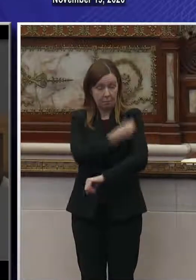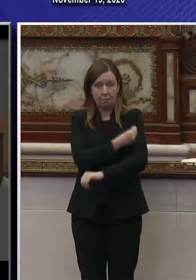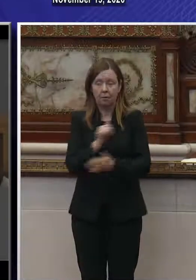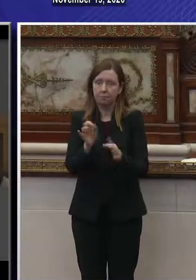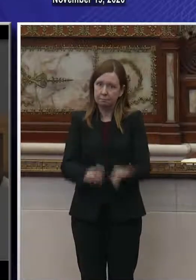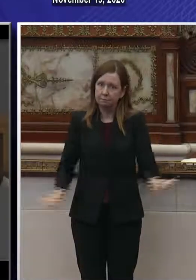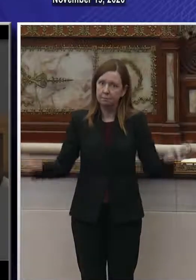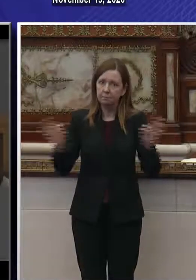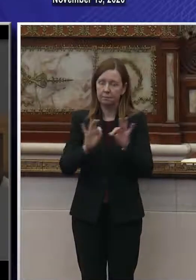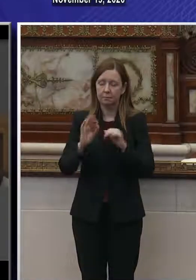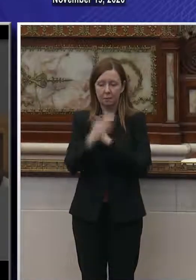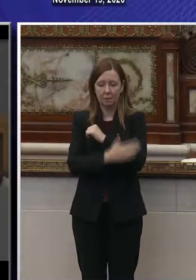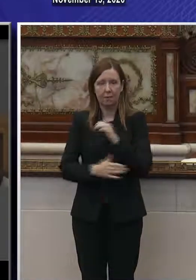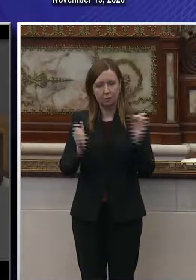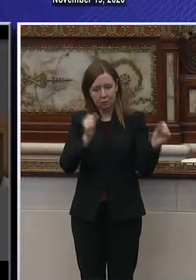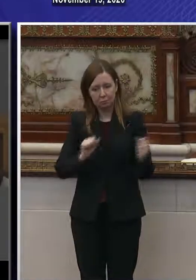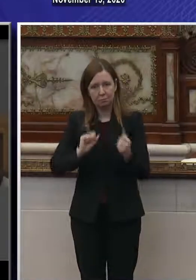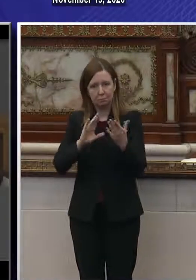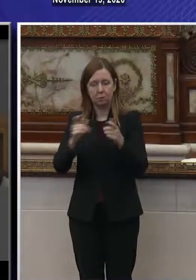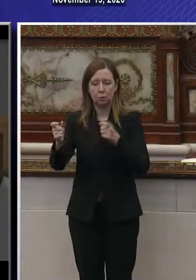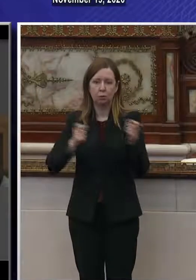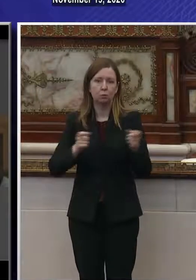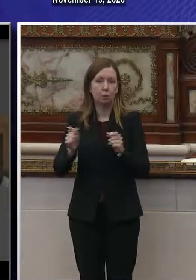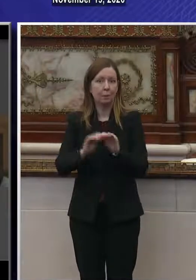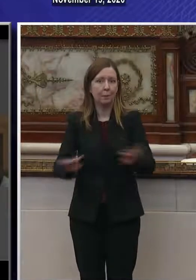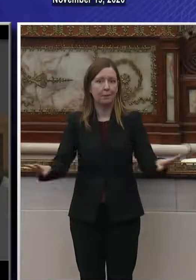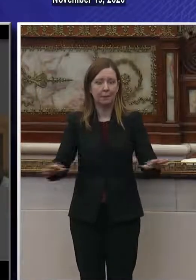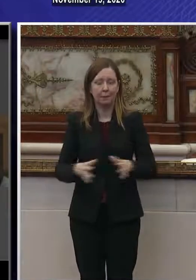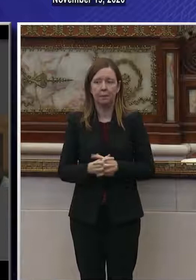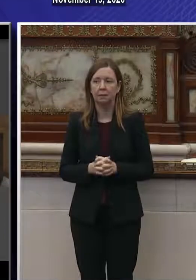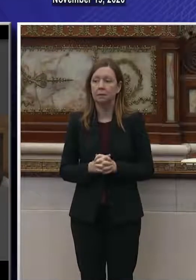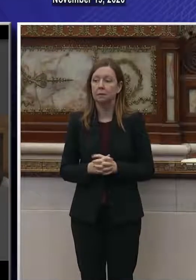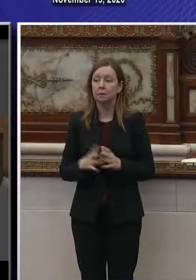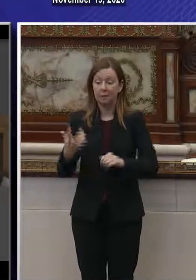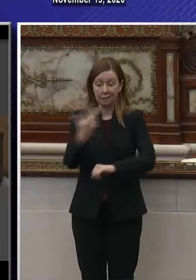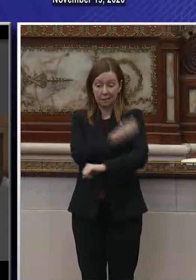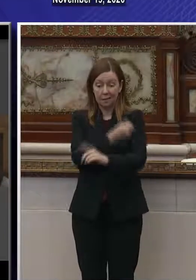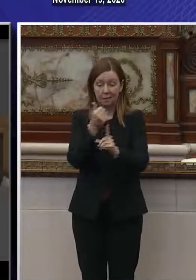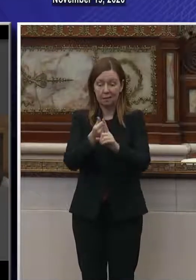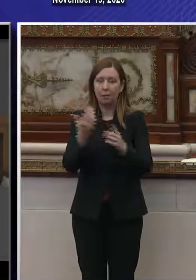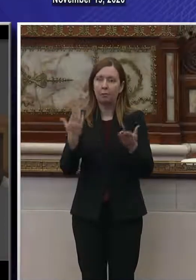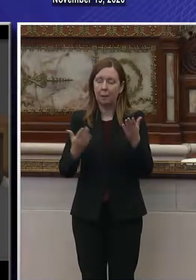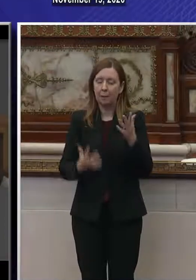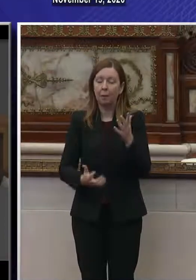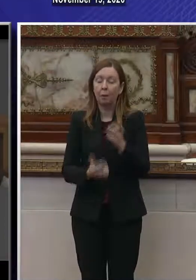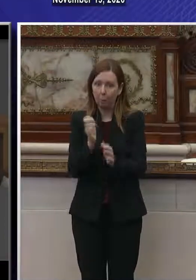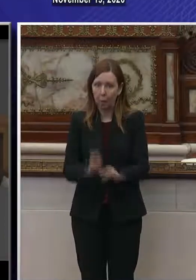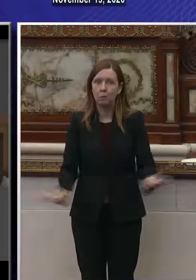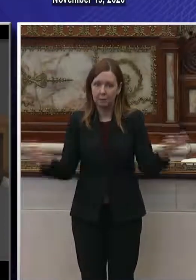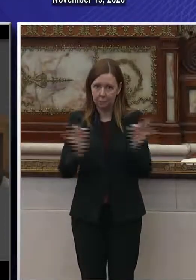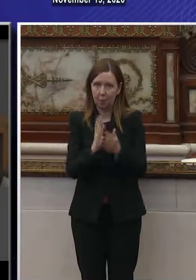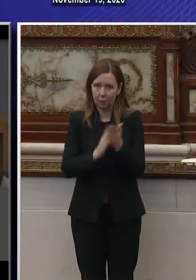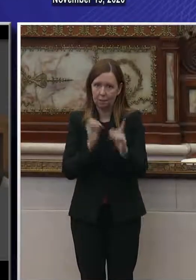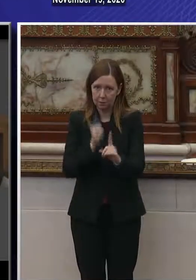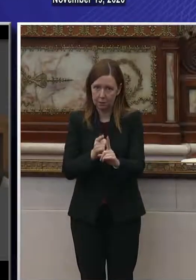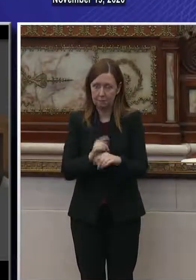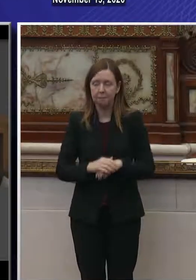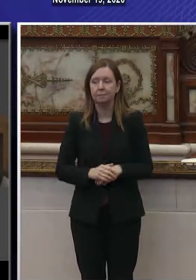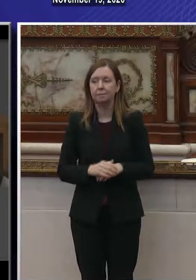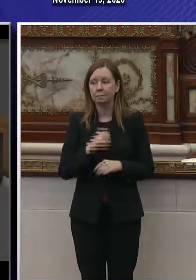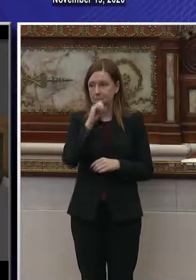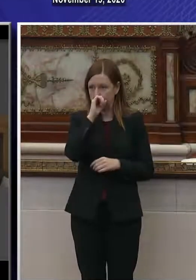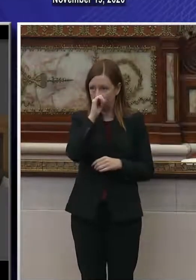national strategy to control this pandemic. It may be the single most important component of the